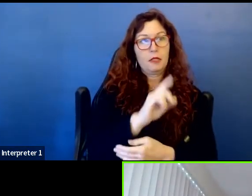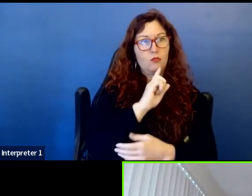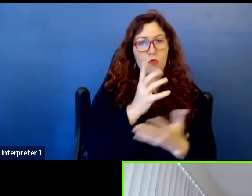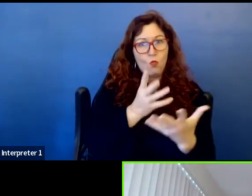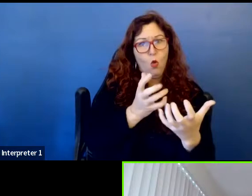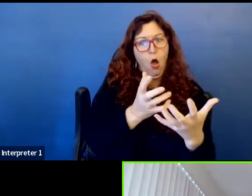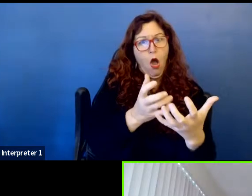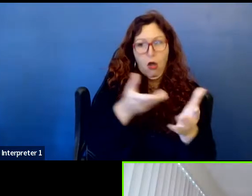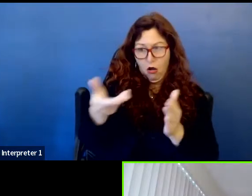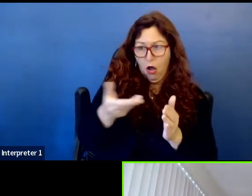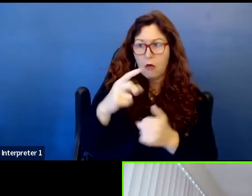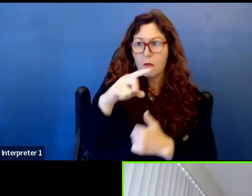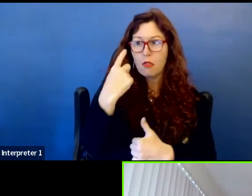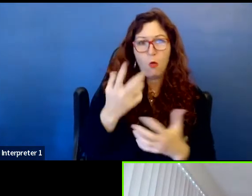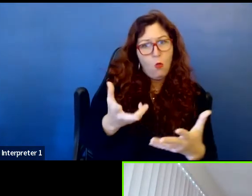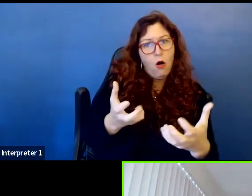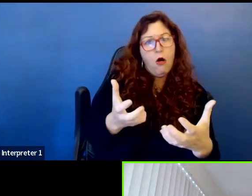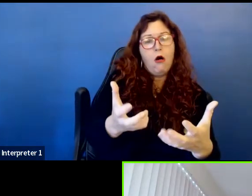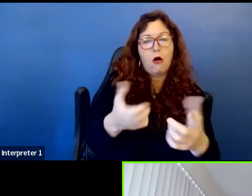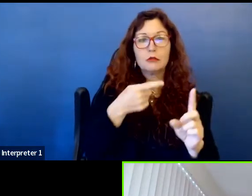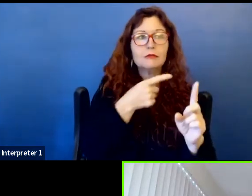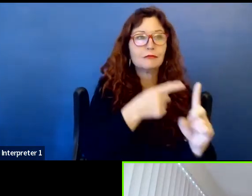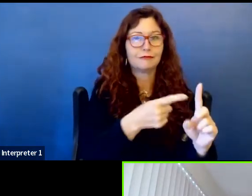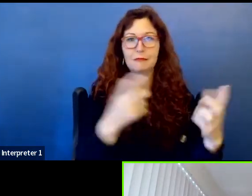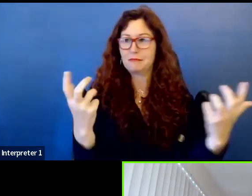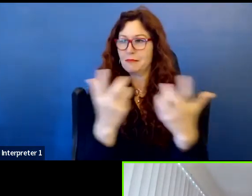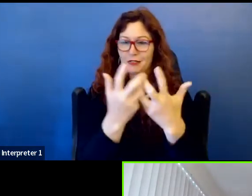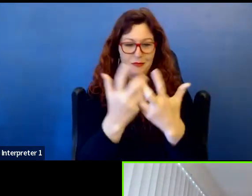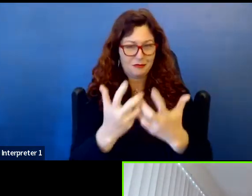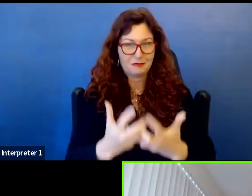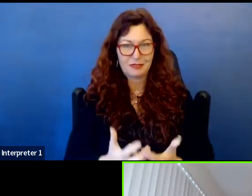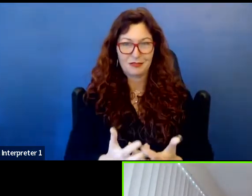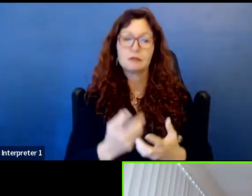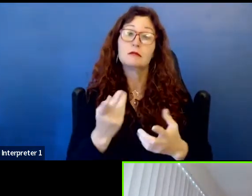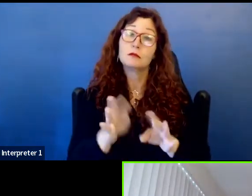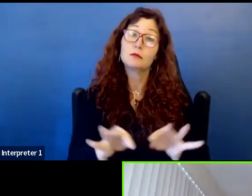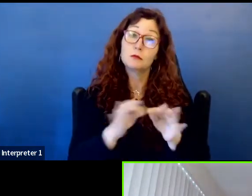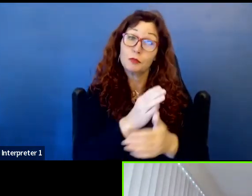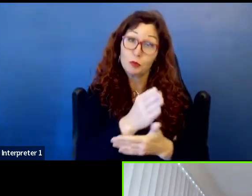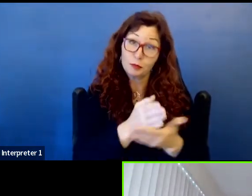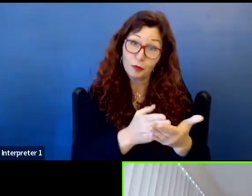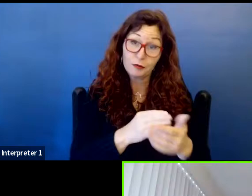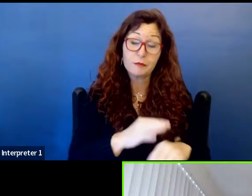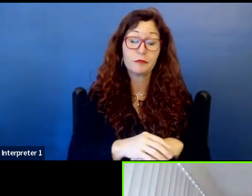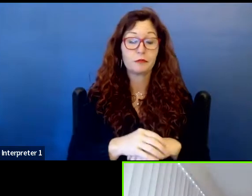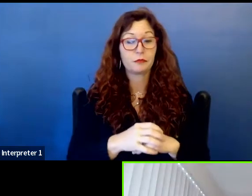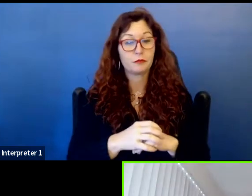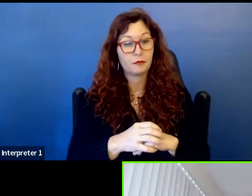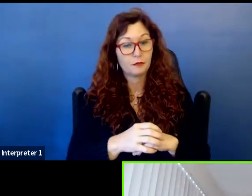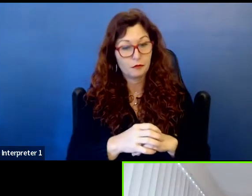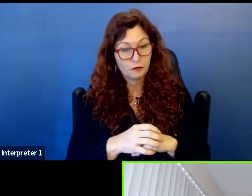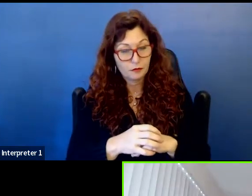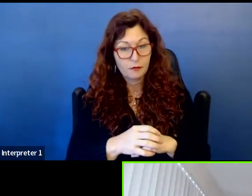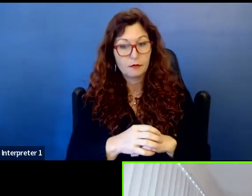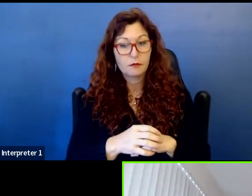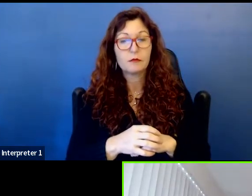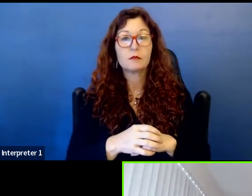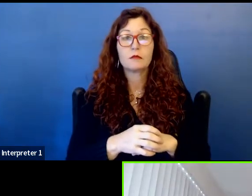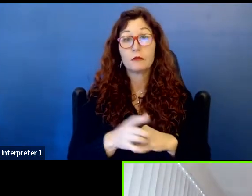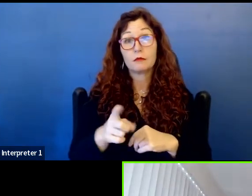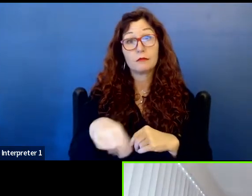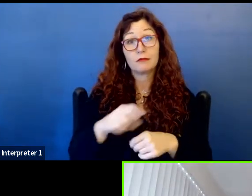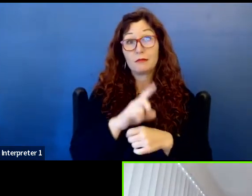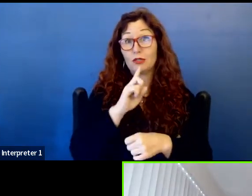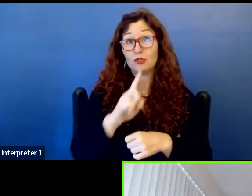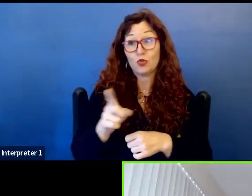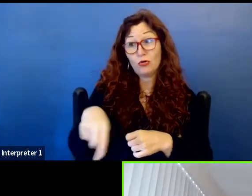workers uh but those are some key you know pieces like i said that workforce readiness training also includes some you know skills